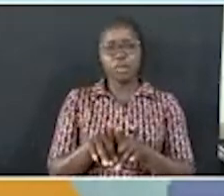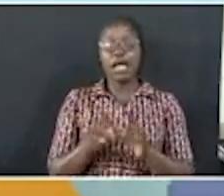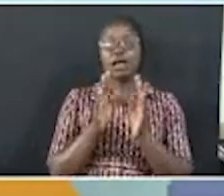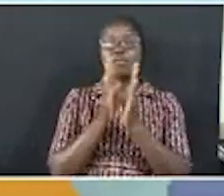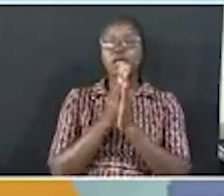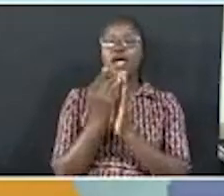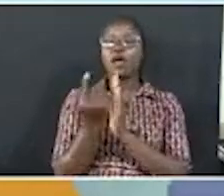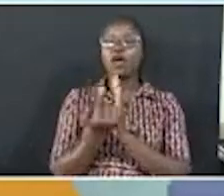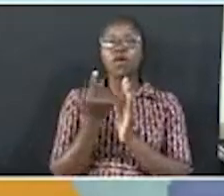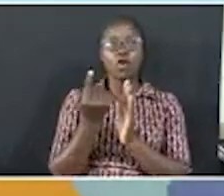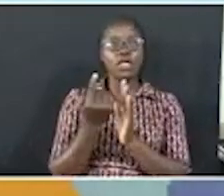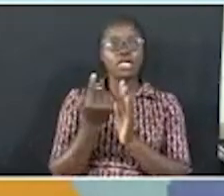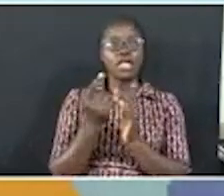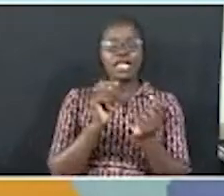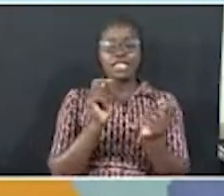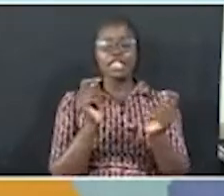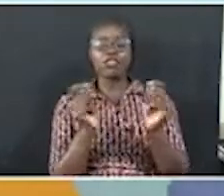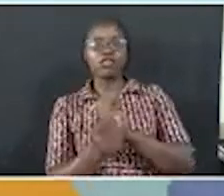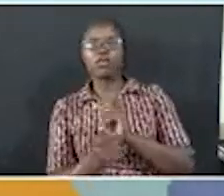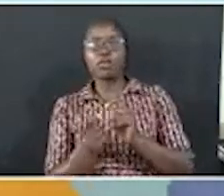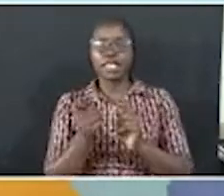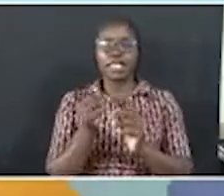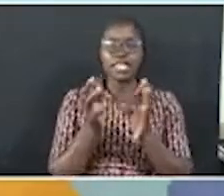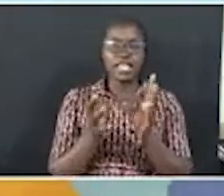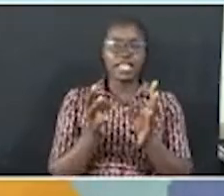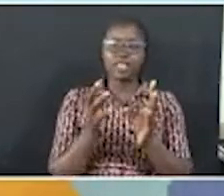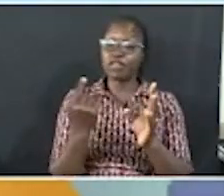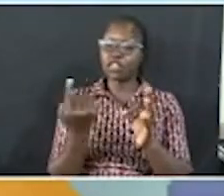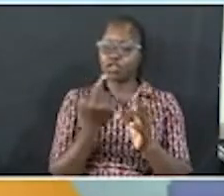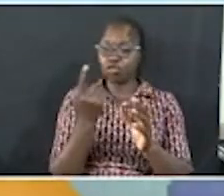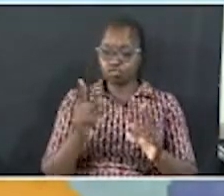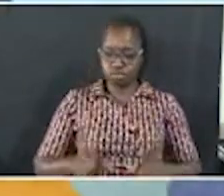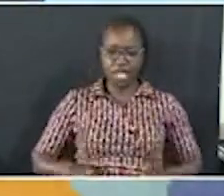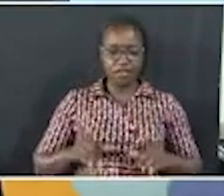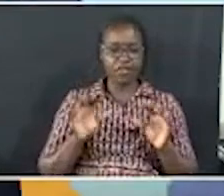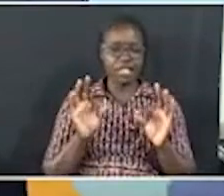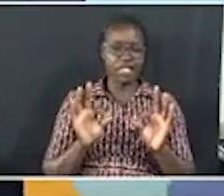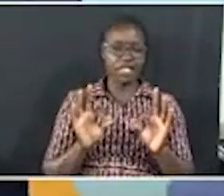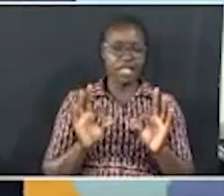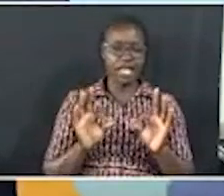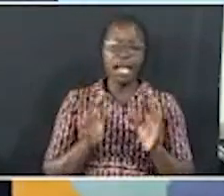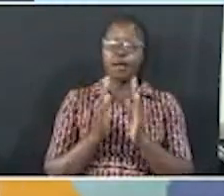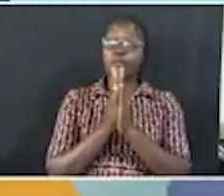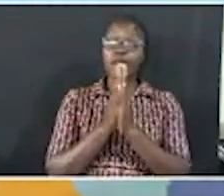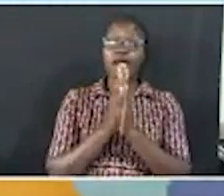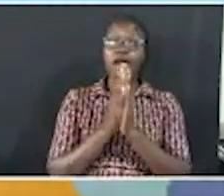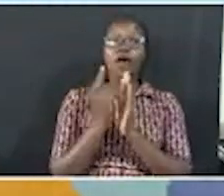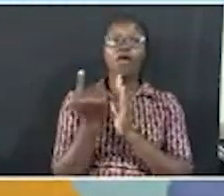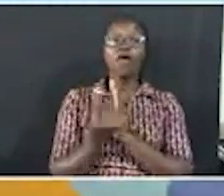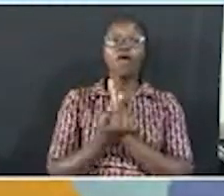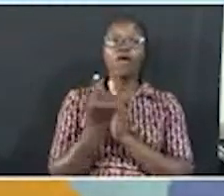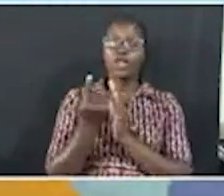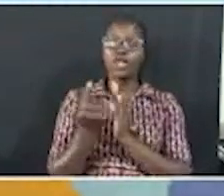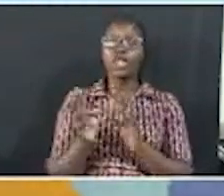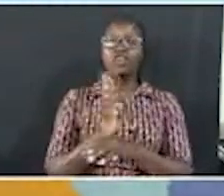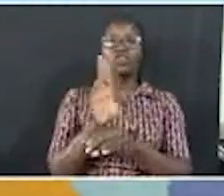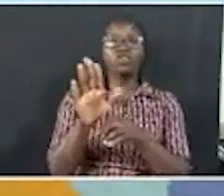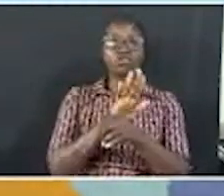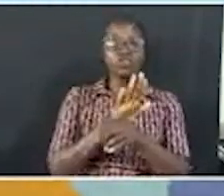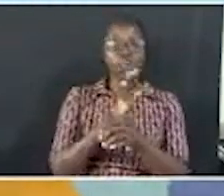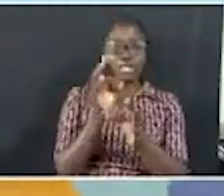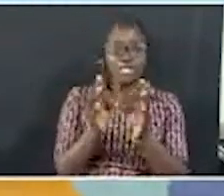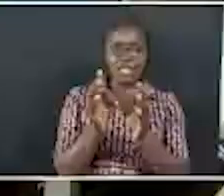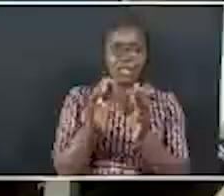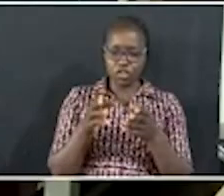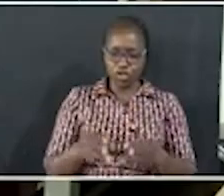Prayer is only transforming if it is your lifestyle. Prayer is only useful if it